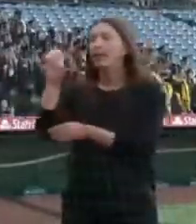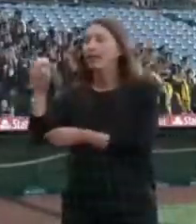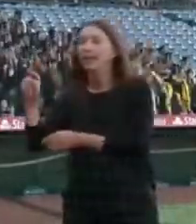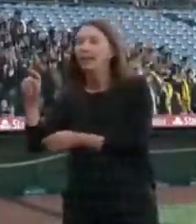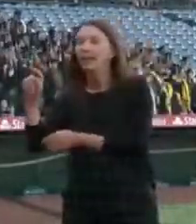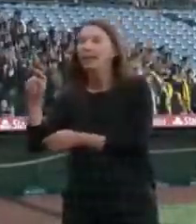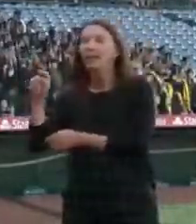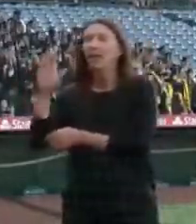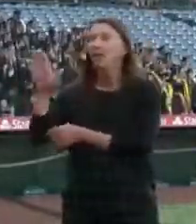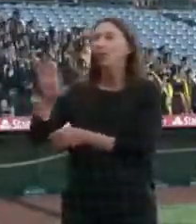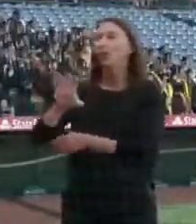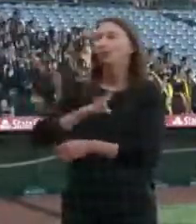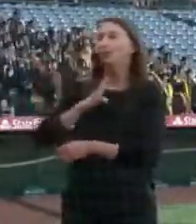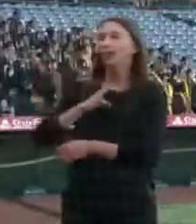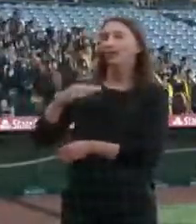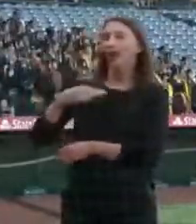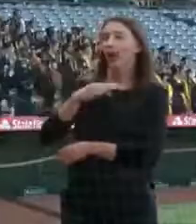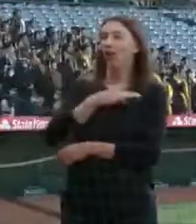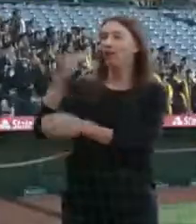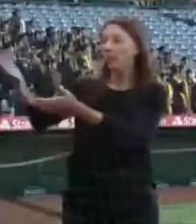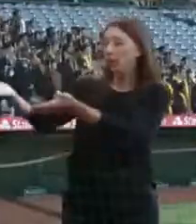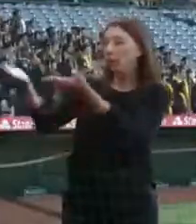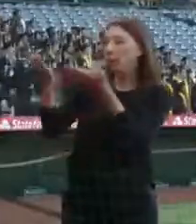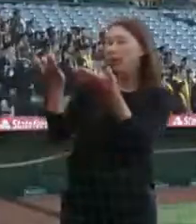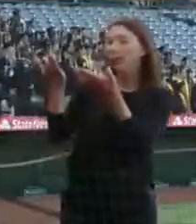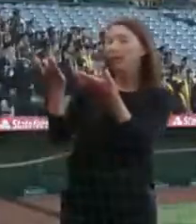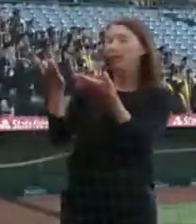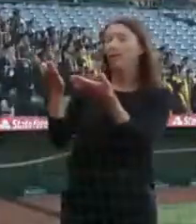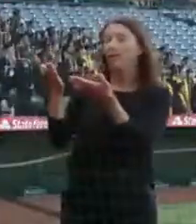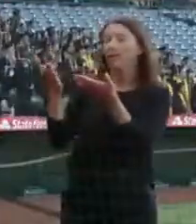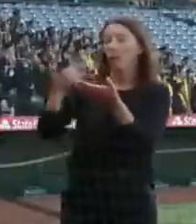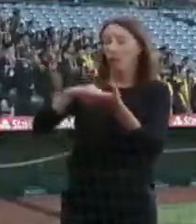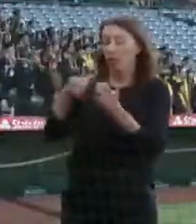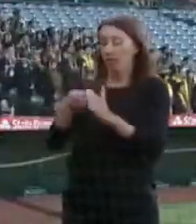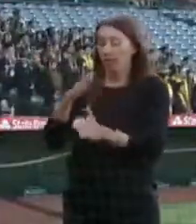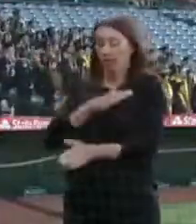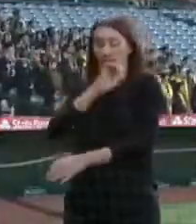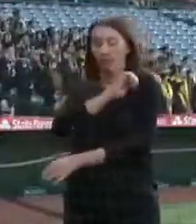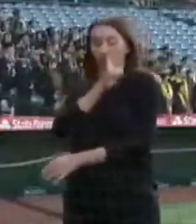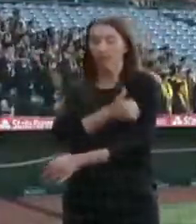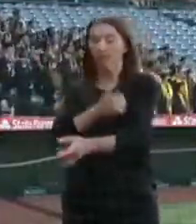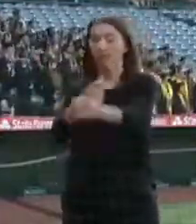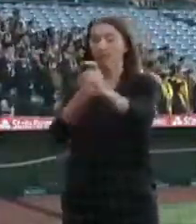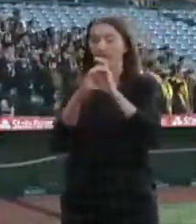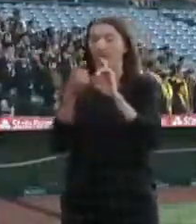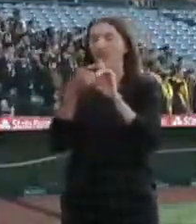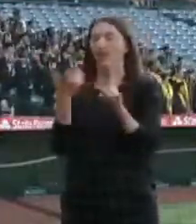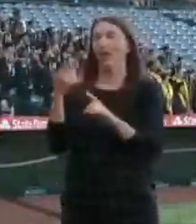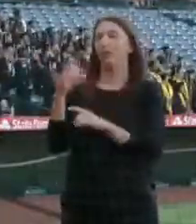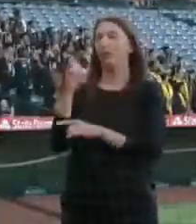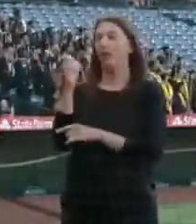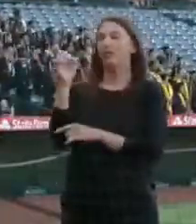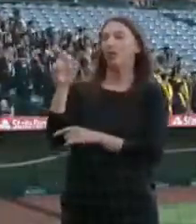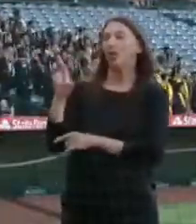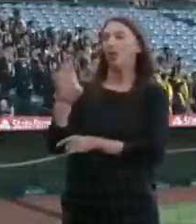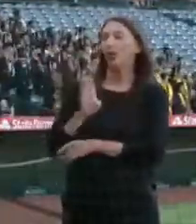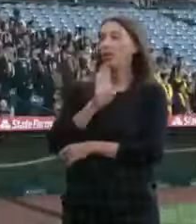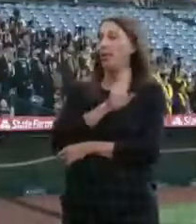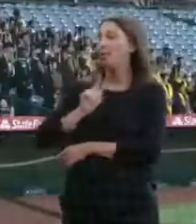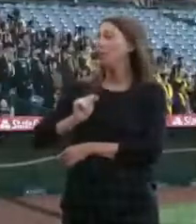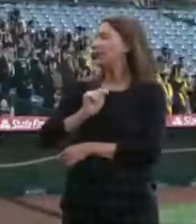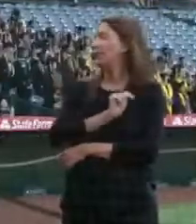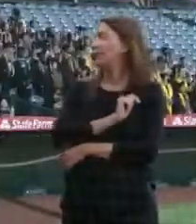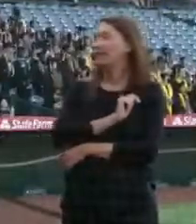your distinguished faculty. Therefore, by the authority vested in me by the Chancellor and the Board of